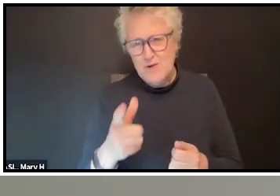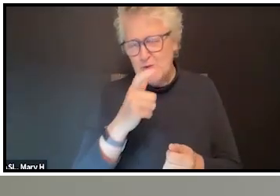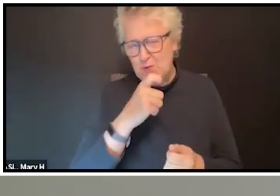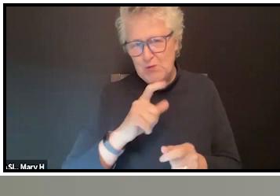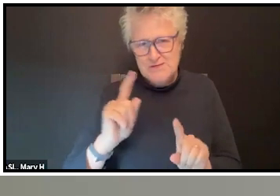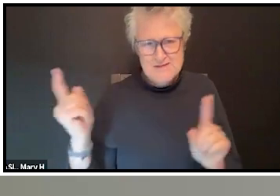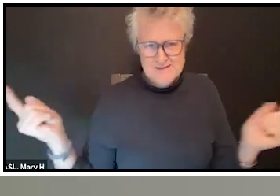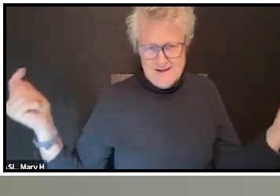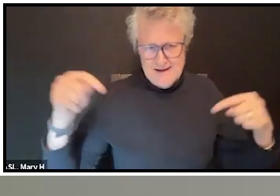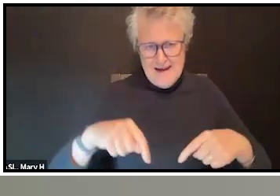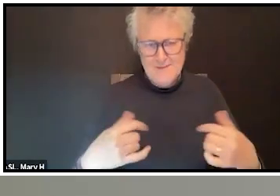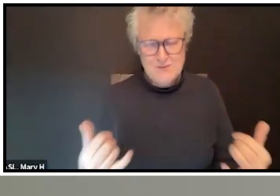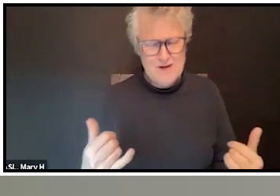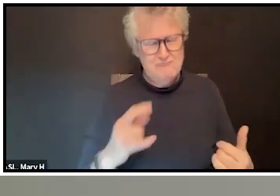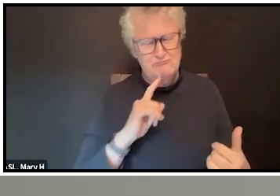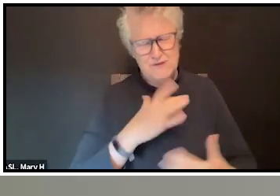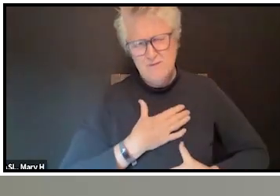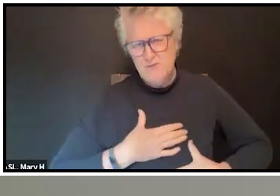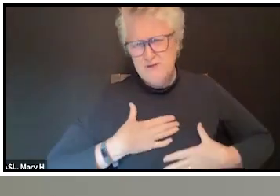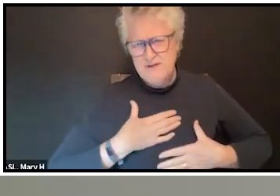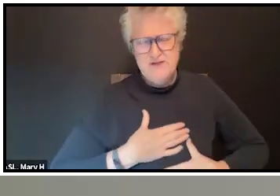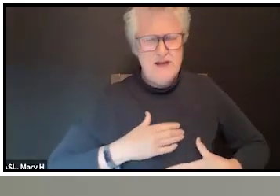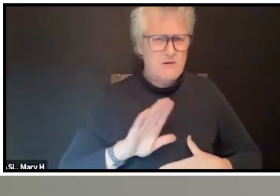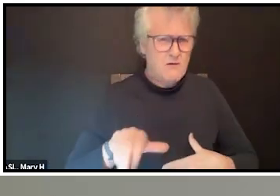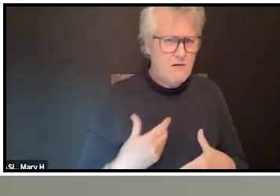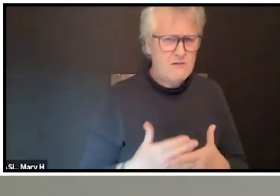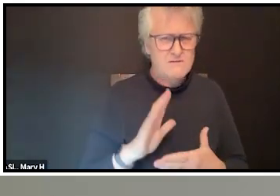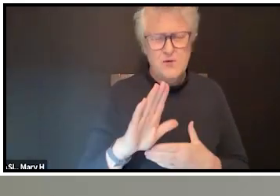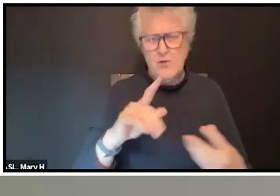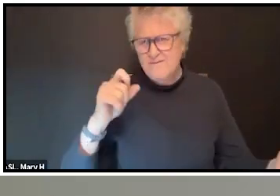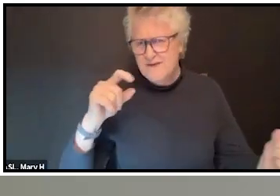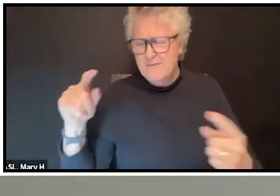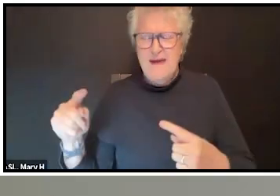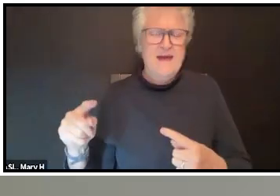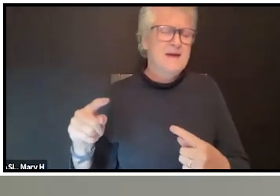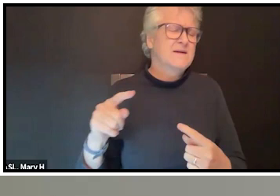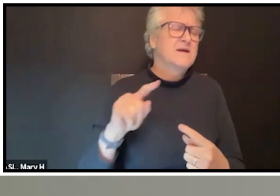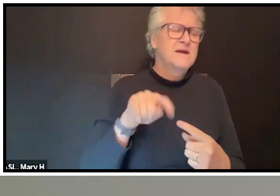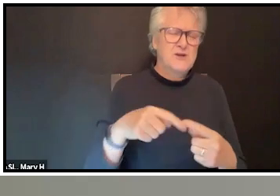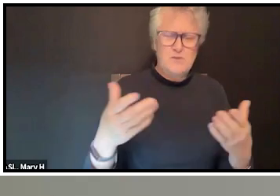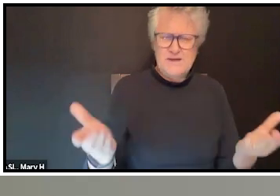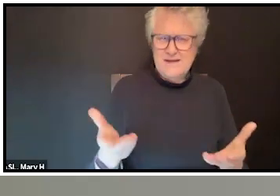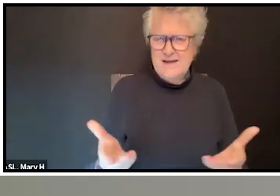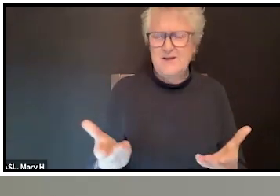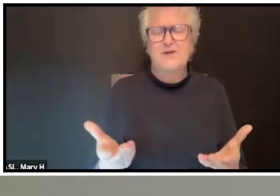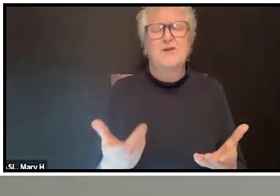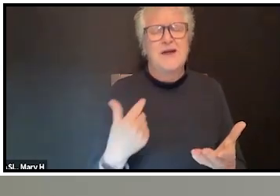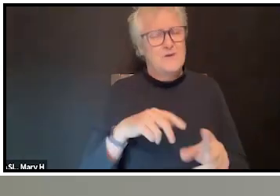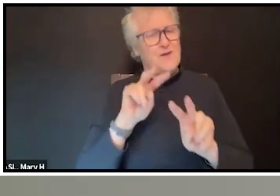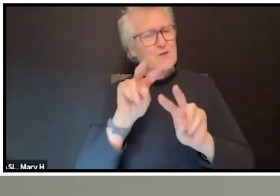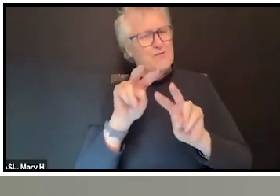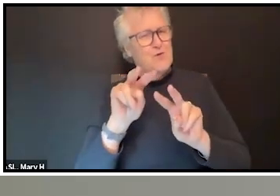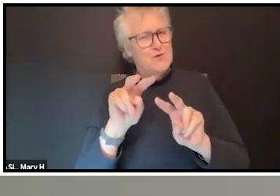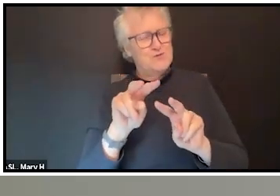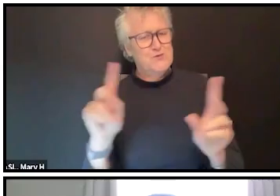appreciate everybody coming. We appreciate your feedback and the questions that come in, and we do look forward to meeting with you on a